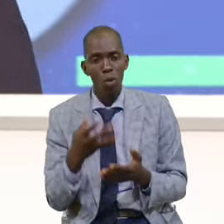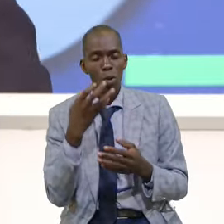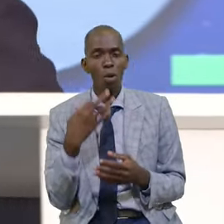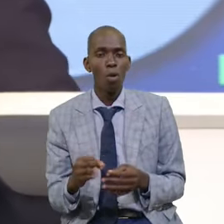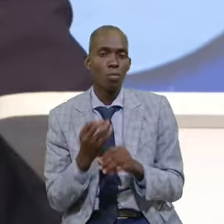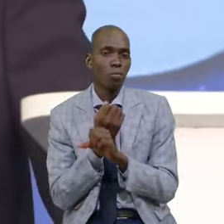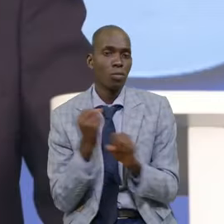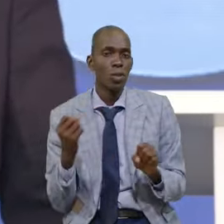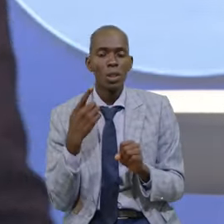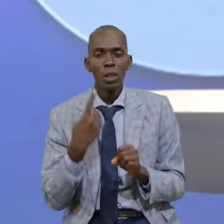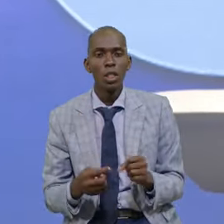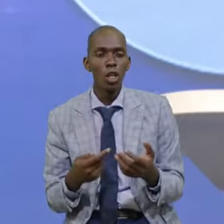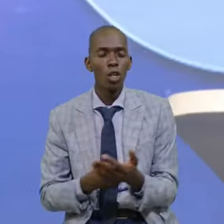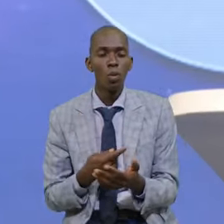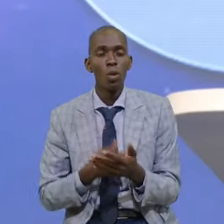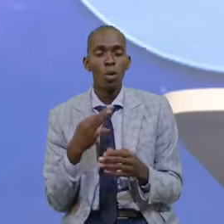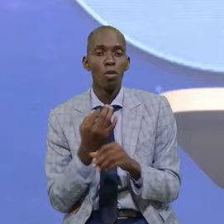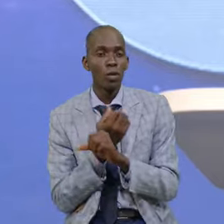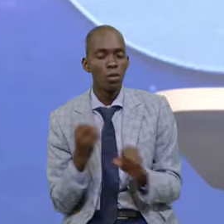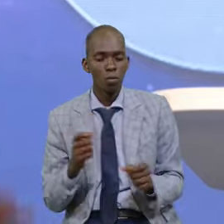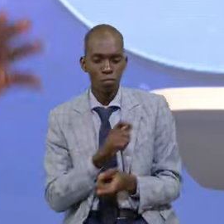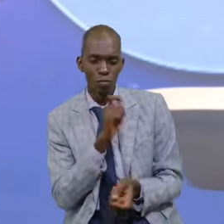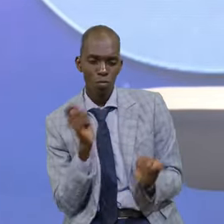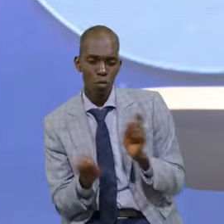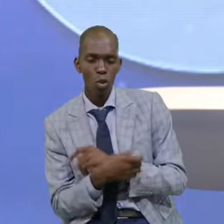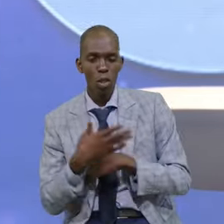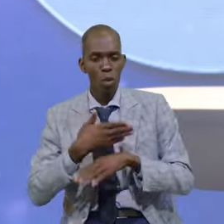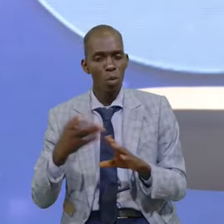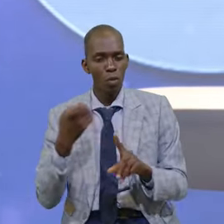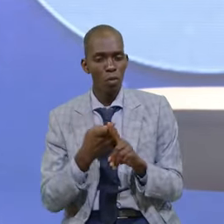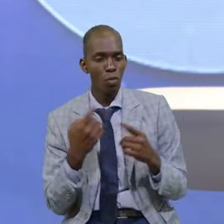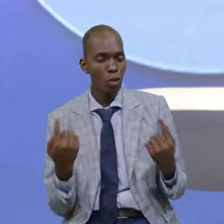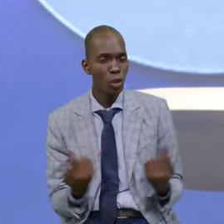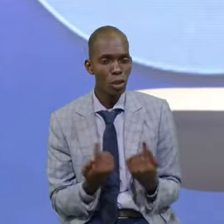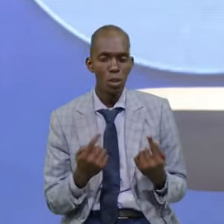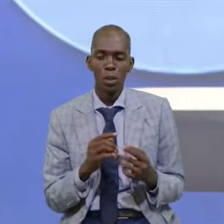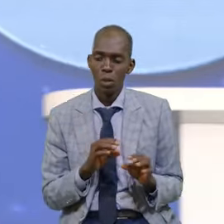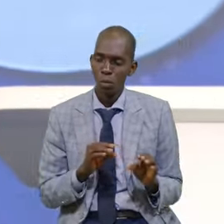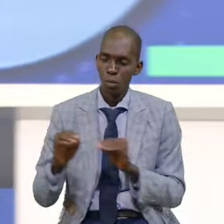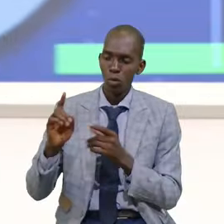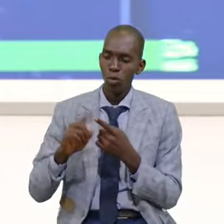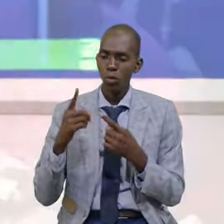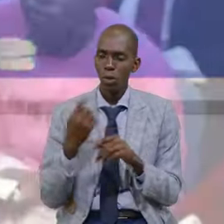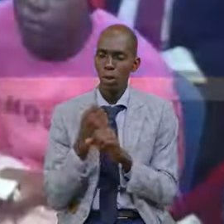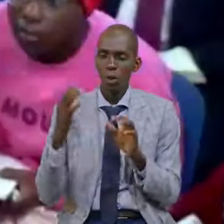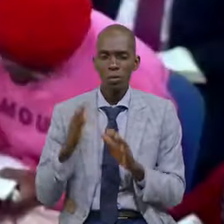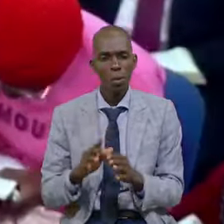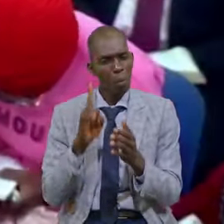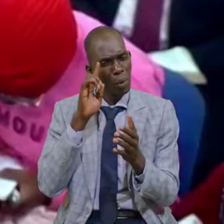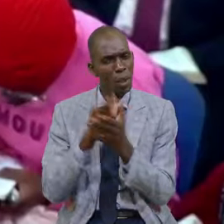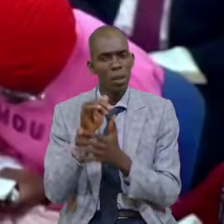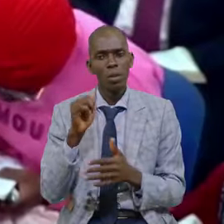gospel of salvation. Turn away from your sin. Turn to the Savior. Believe on the